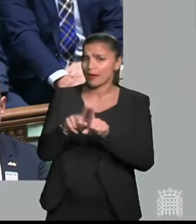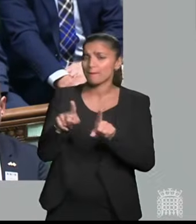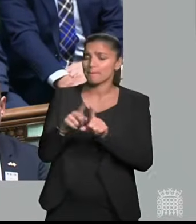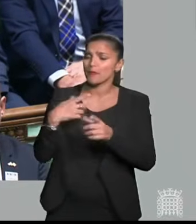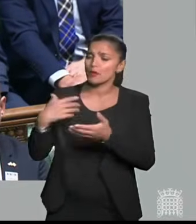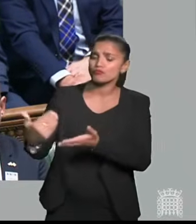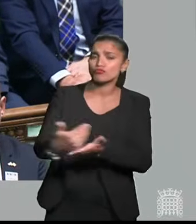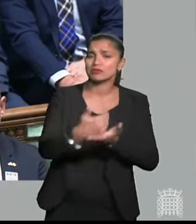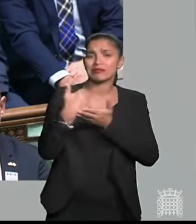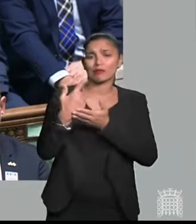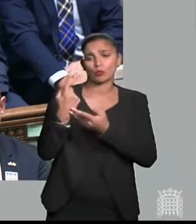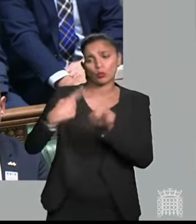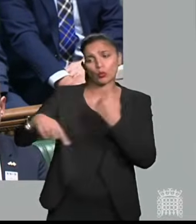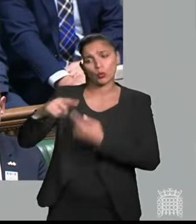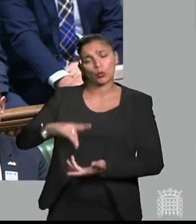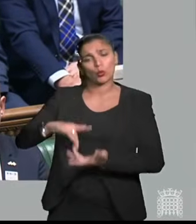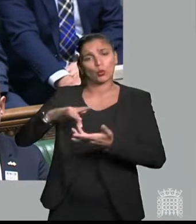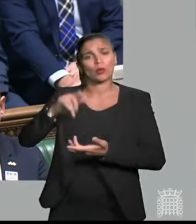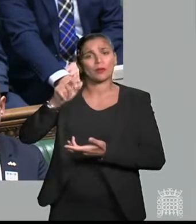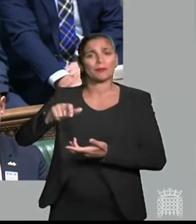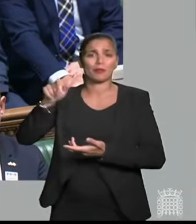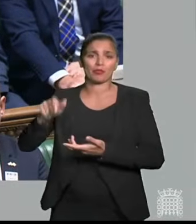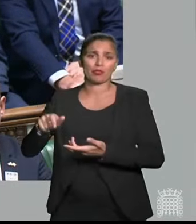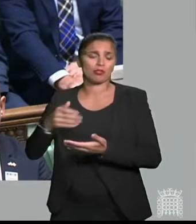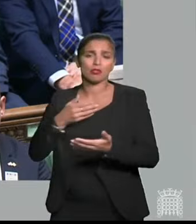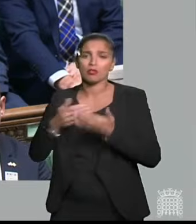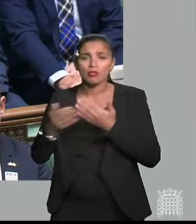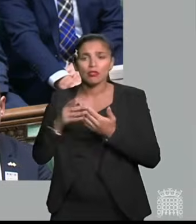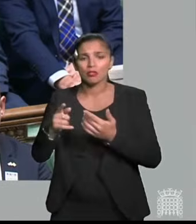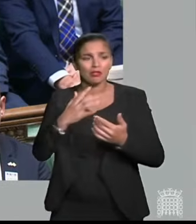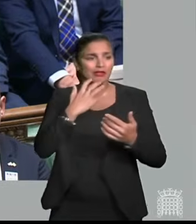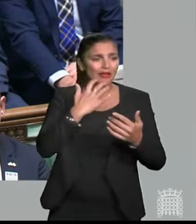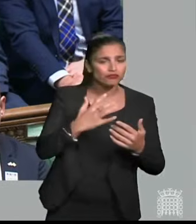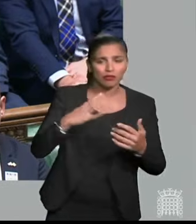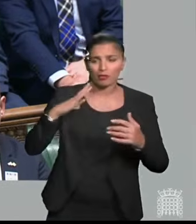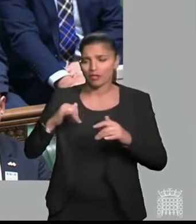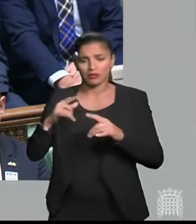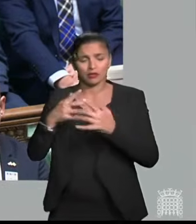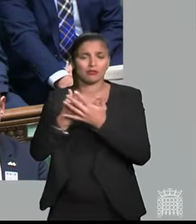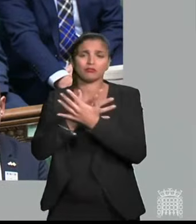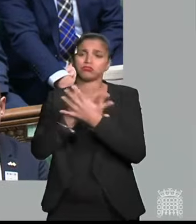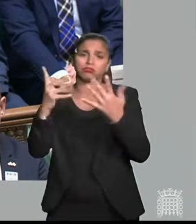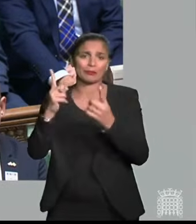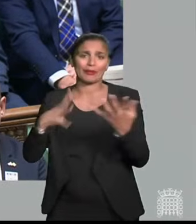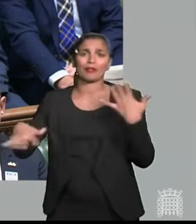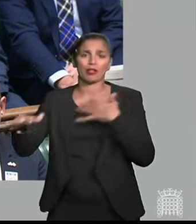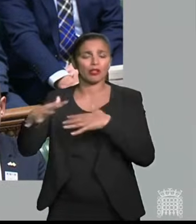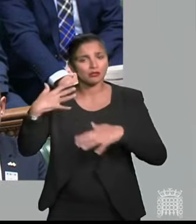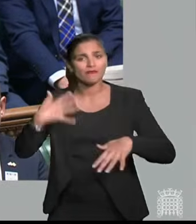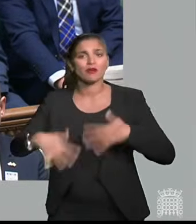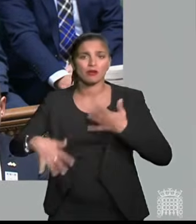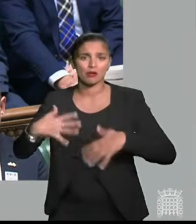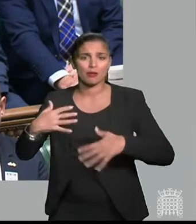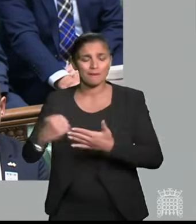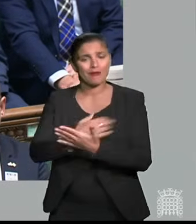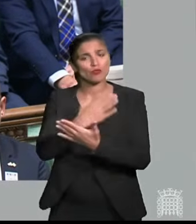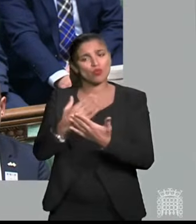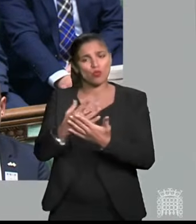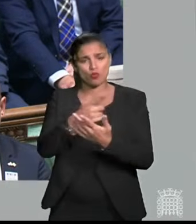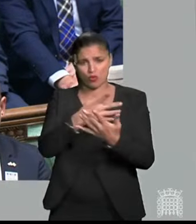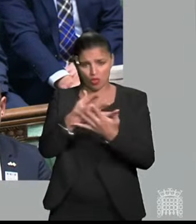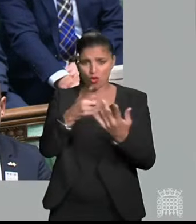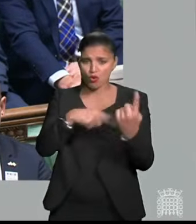protecting civilians and condemning any acts of collective punishment against the